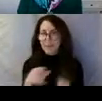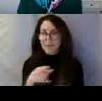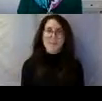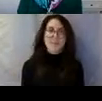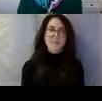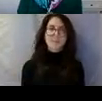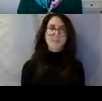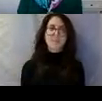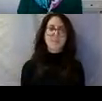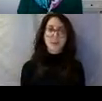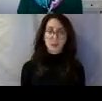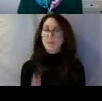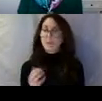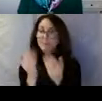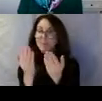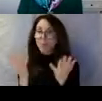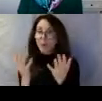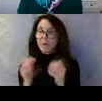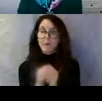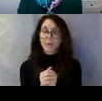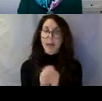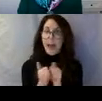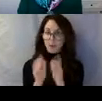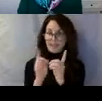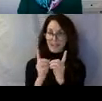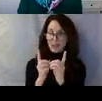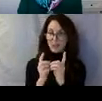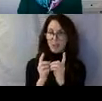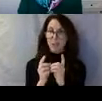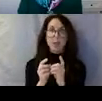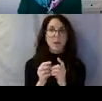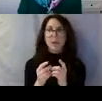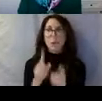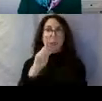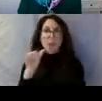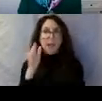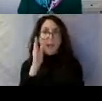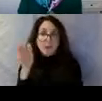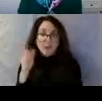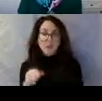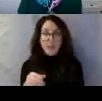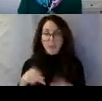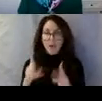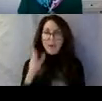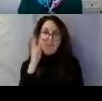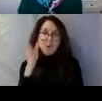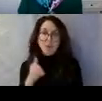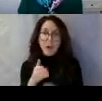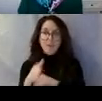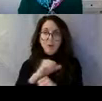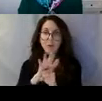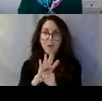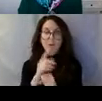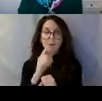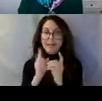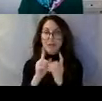about how digital is going to manifest in the future and what the opportunities are there post-pandemic with digital